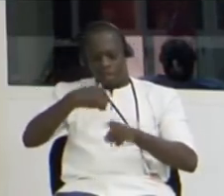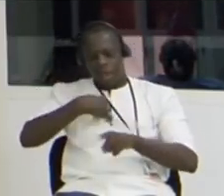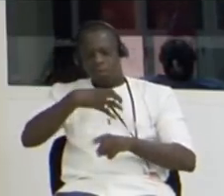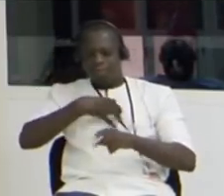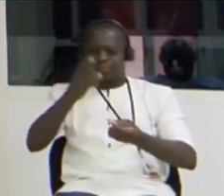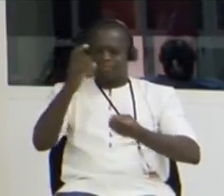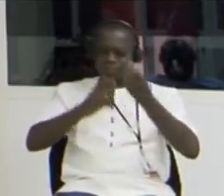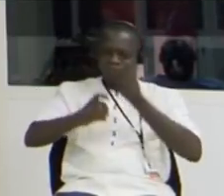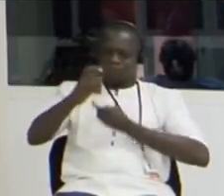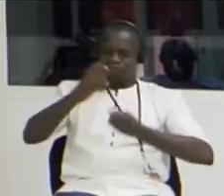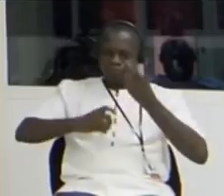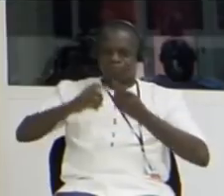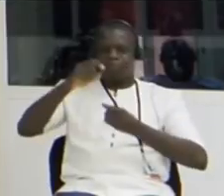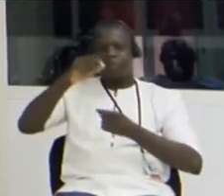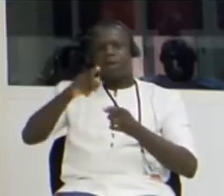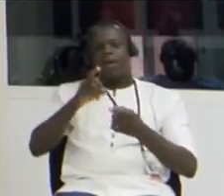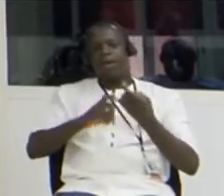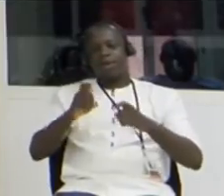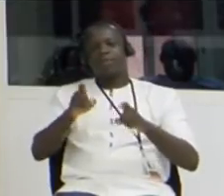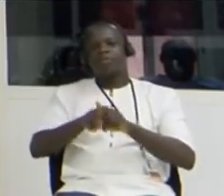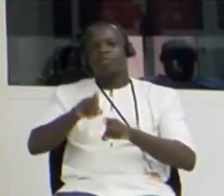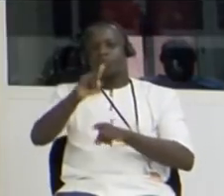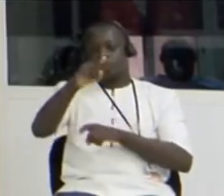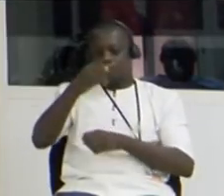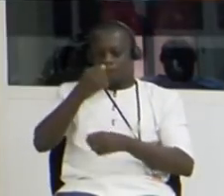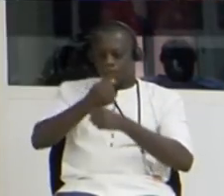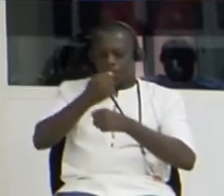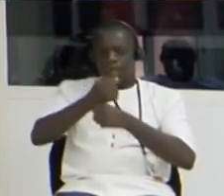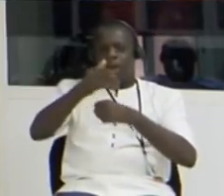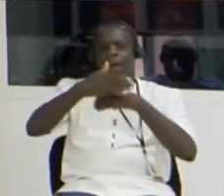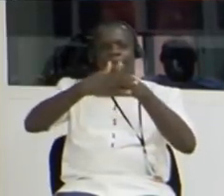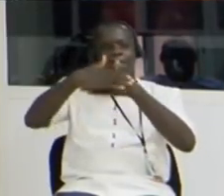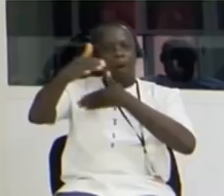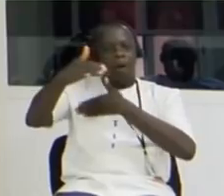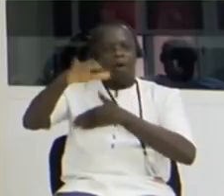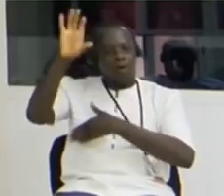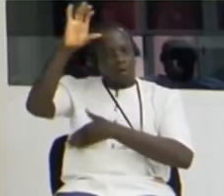just so that you're familiar, to get you more familiar with them.